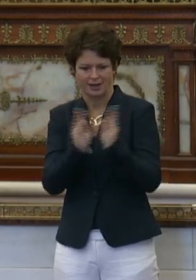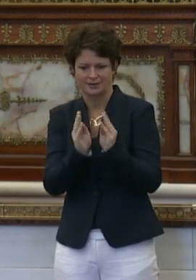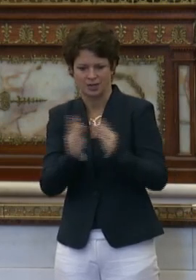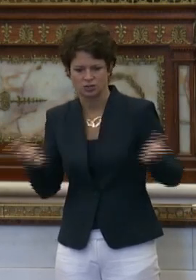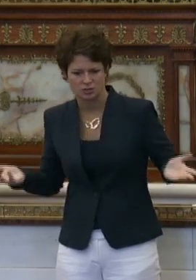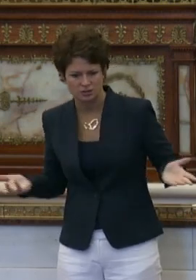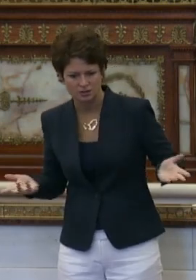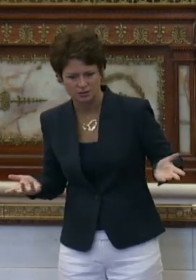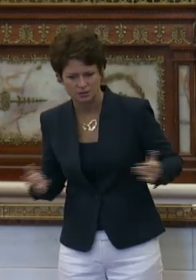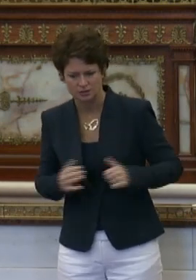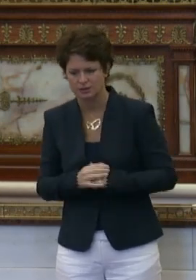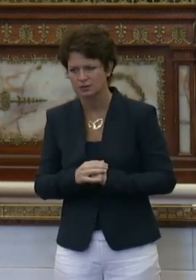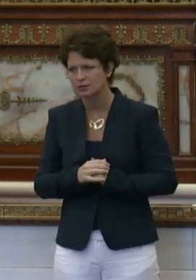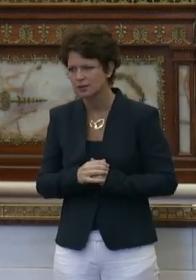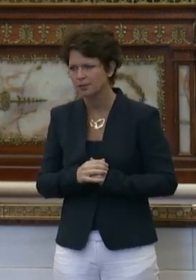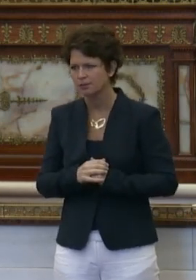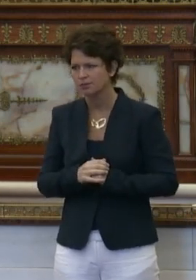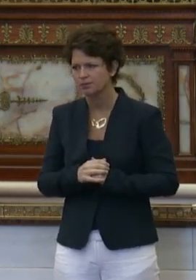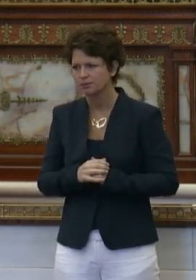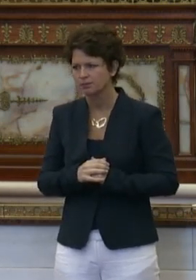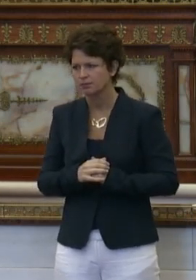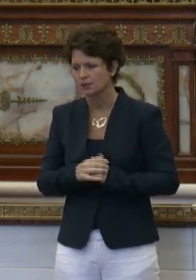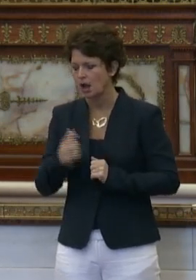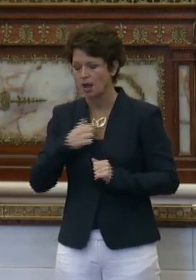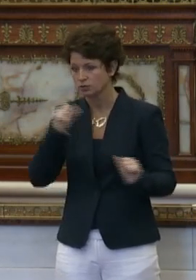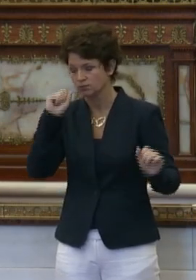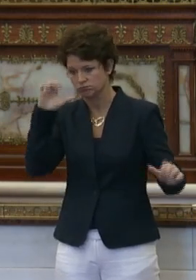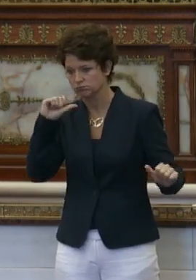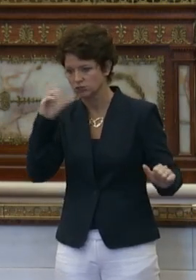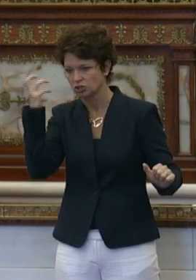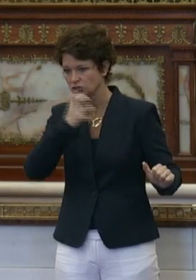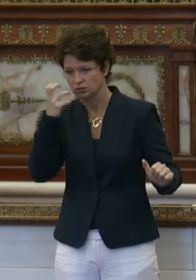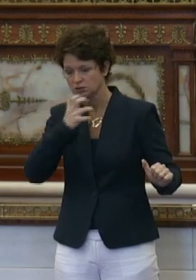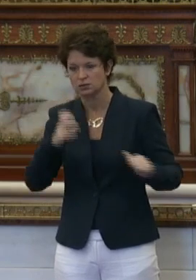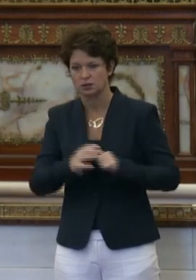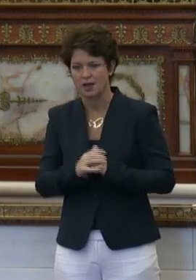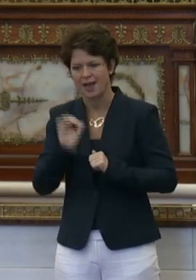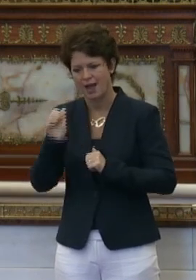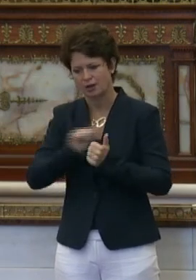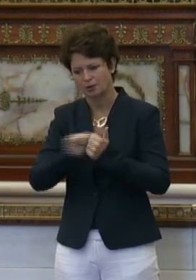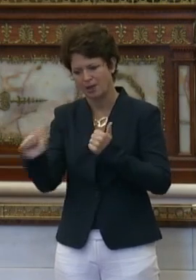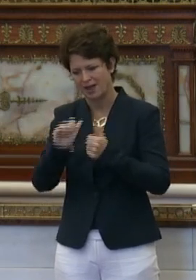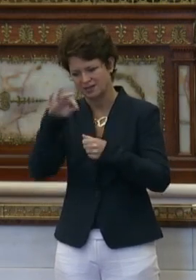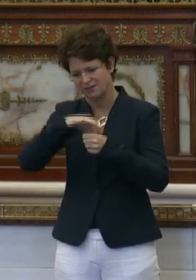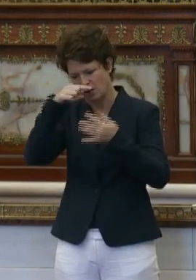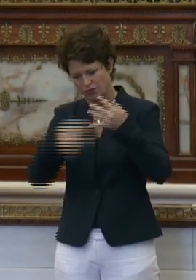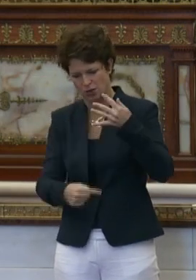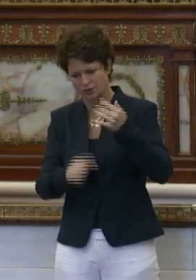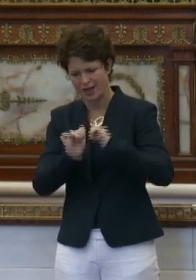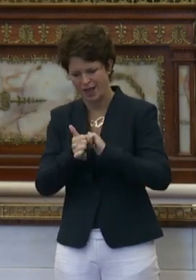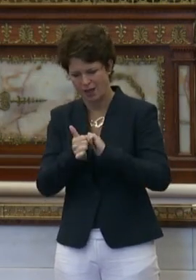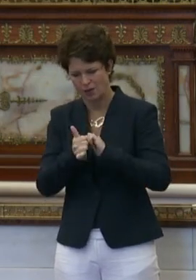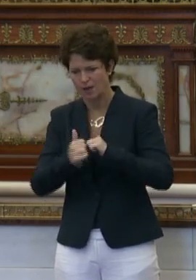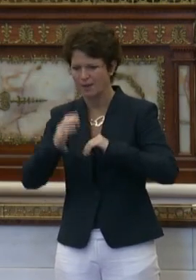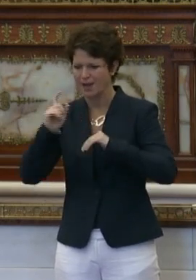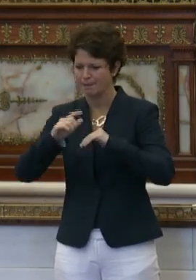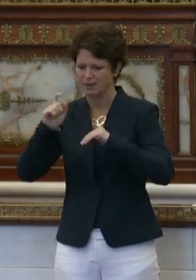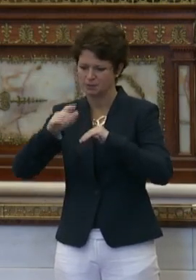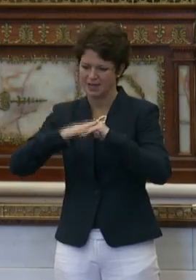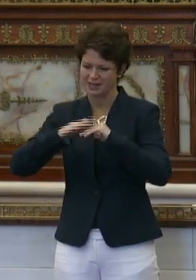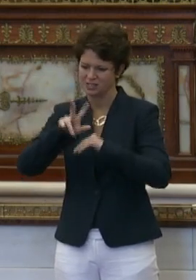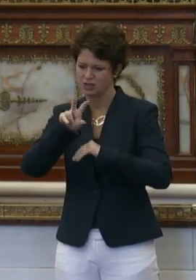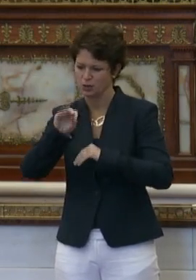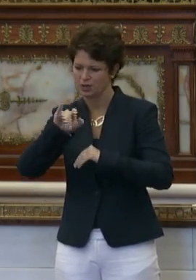But I'm flabbergasted. How can you be passing all these bills? It must have been at least 30 bills I sat